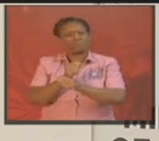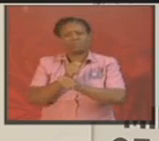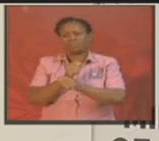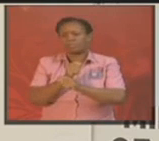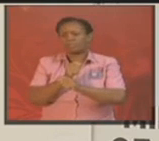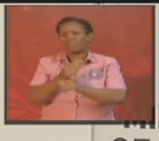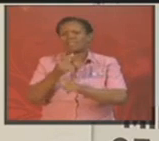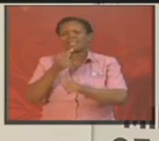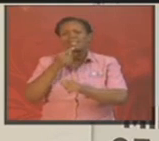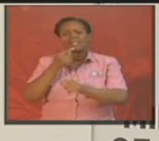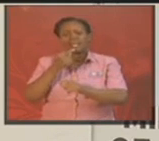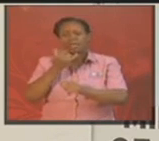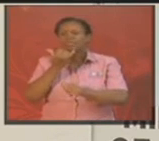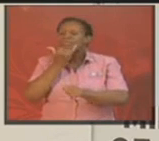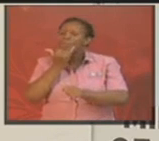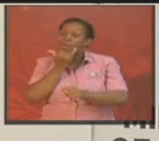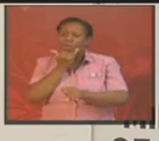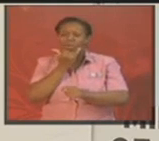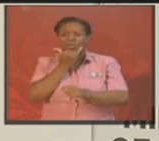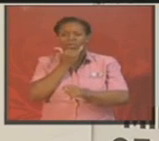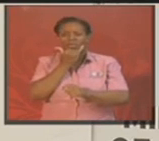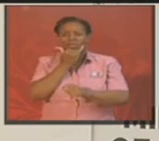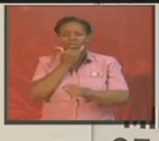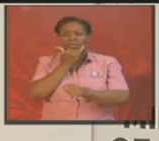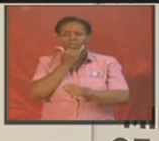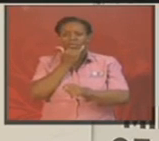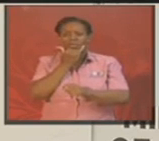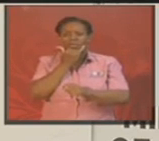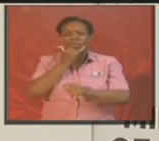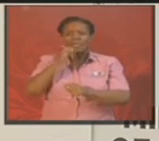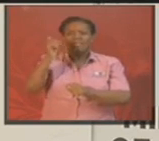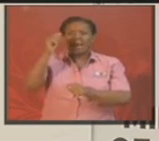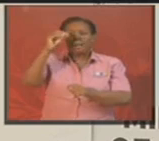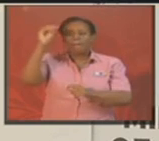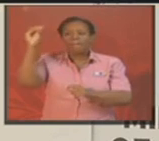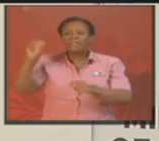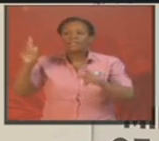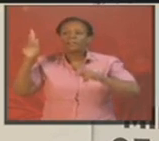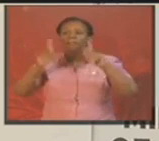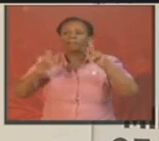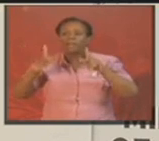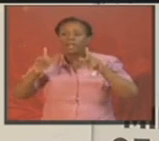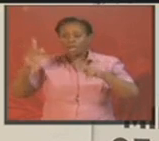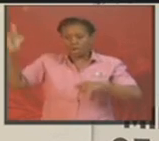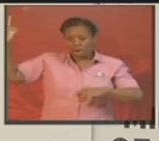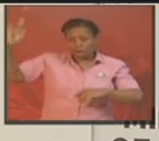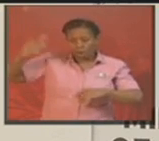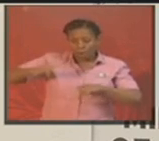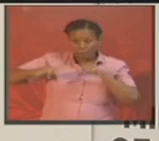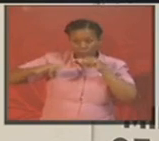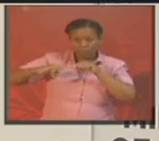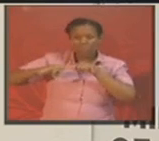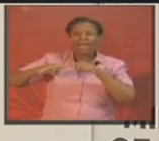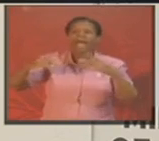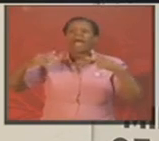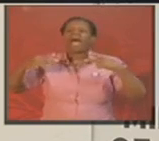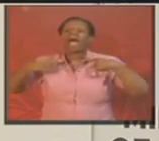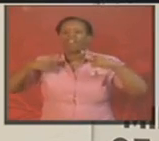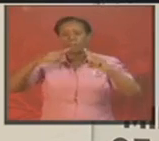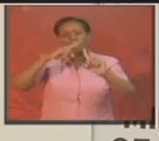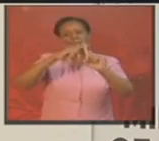cases had shown positive results. Slightly different. Now, it's a good question that you've asked.